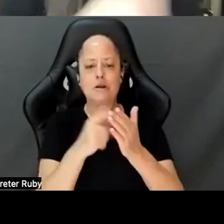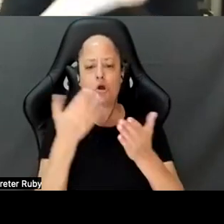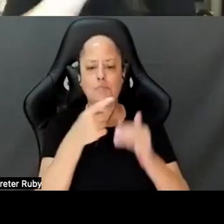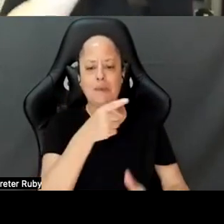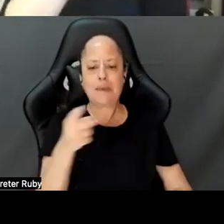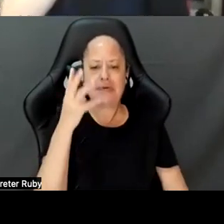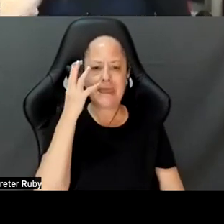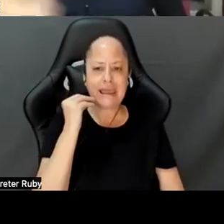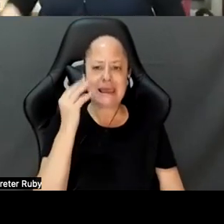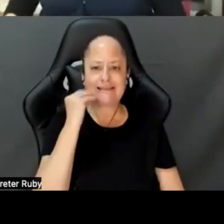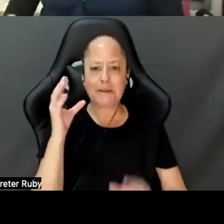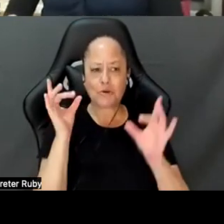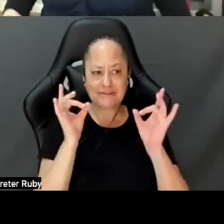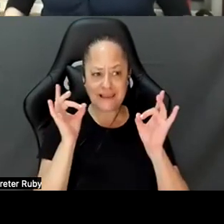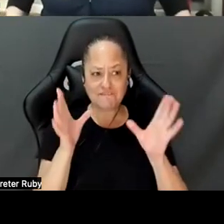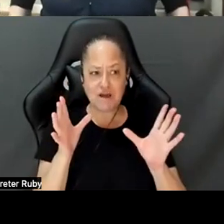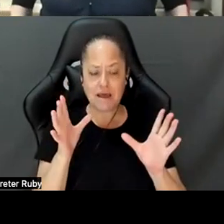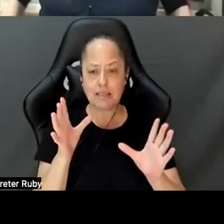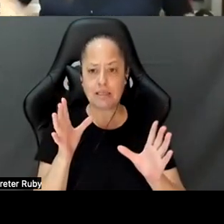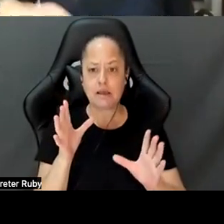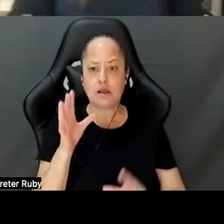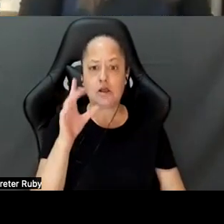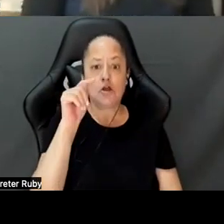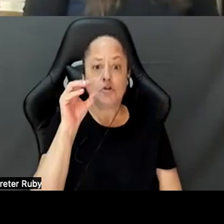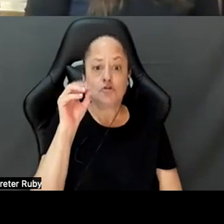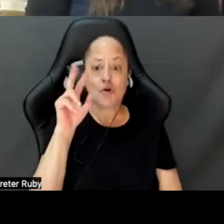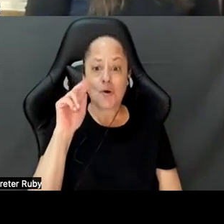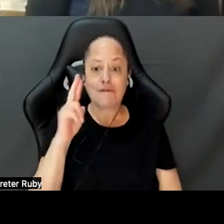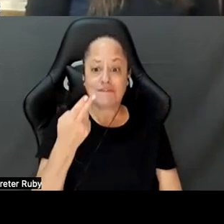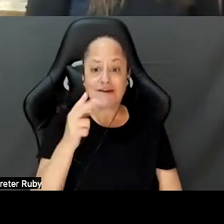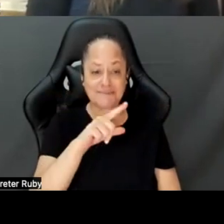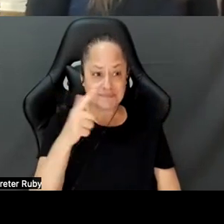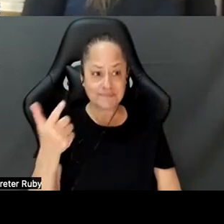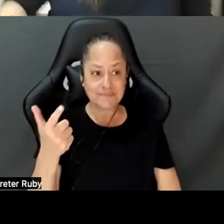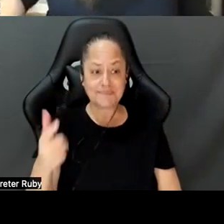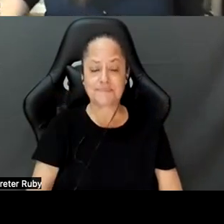experiencing violence? Tova, we'll start with you.